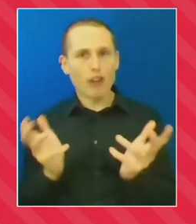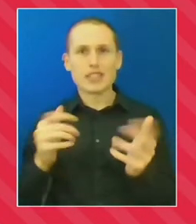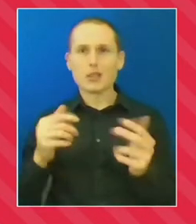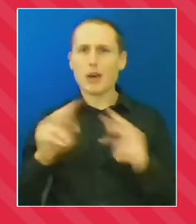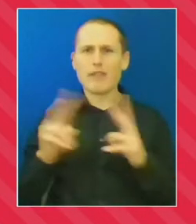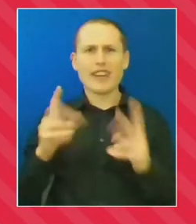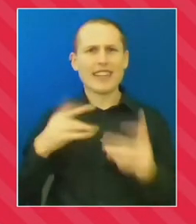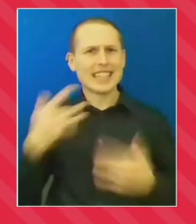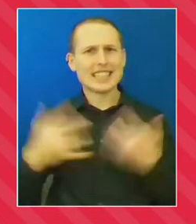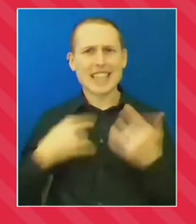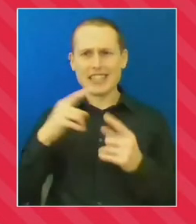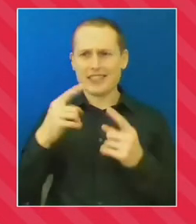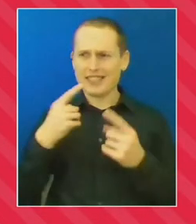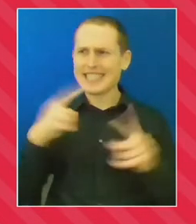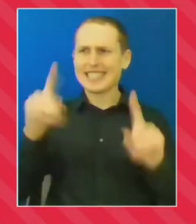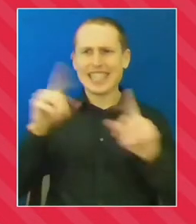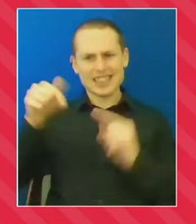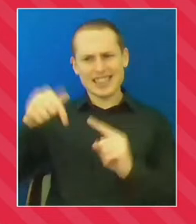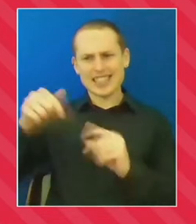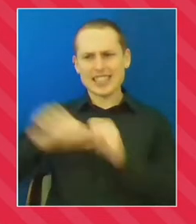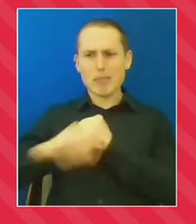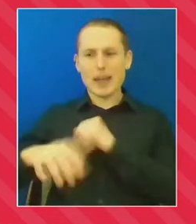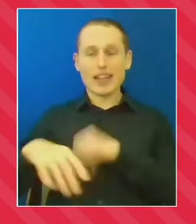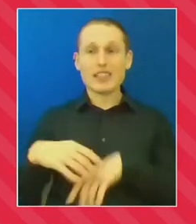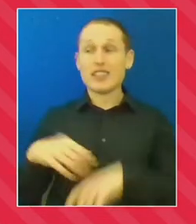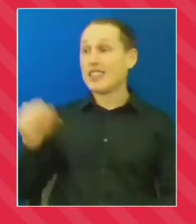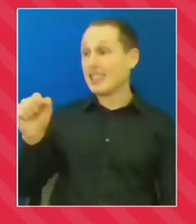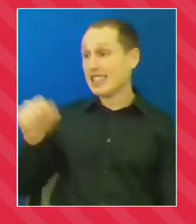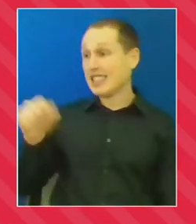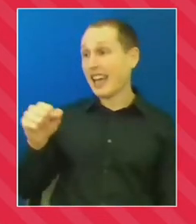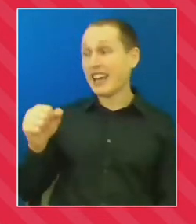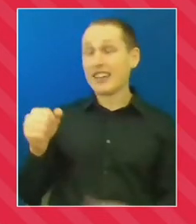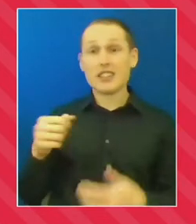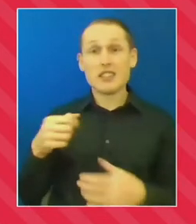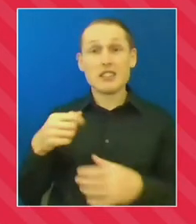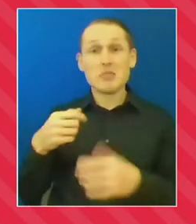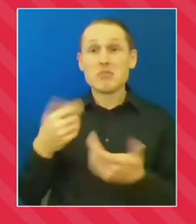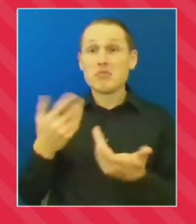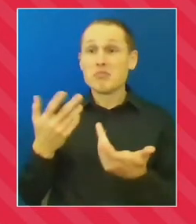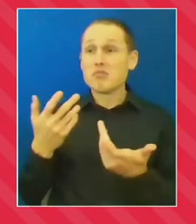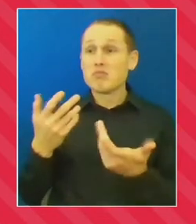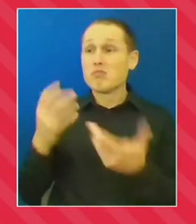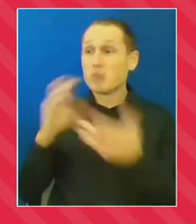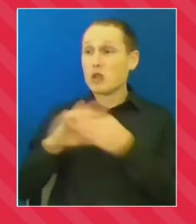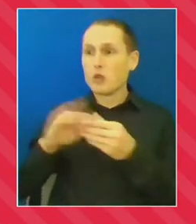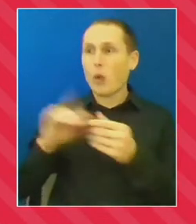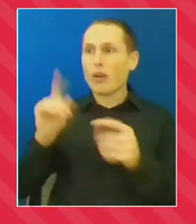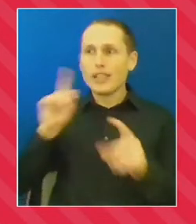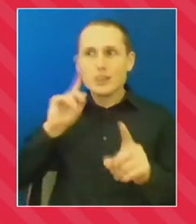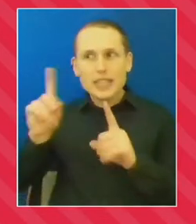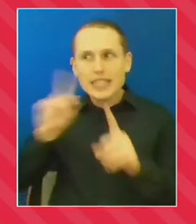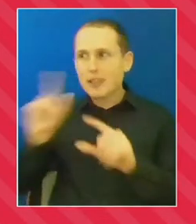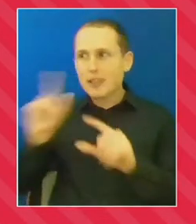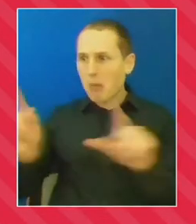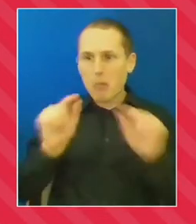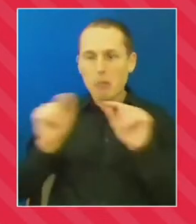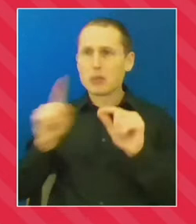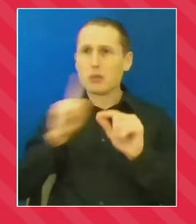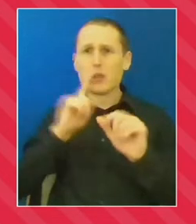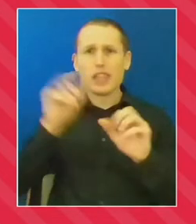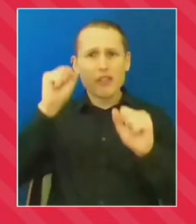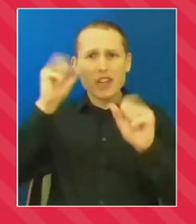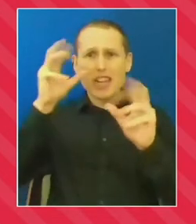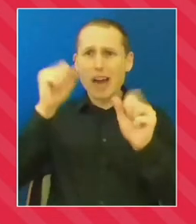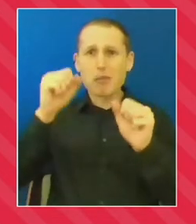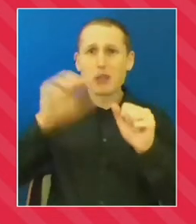of the campaign. Thank you. Yeah, the stories that came in were just phenomenal from all over the country,